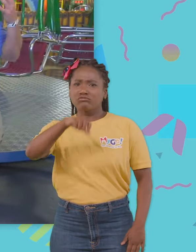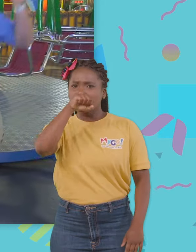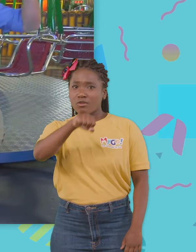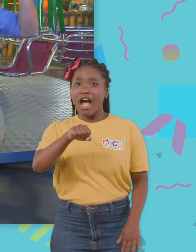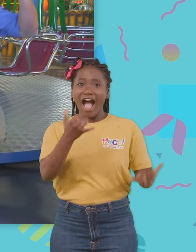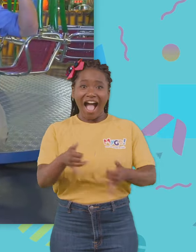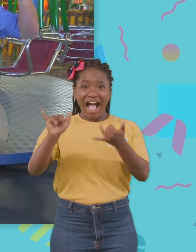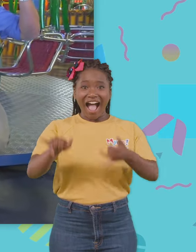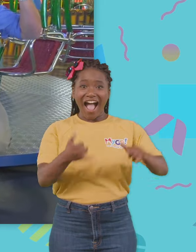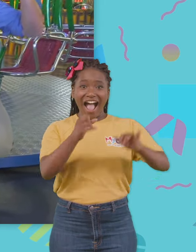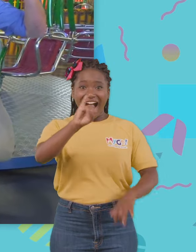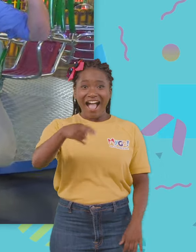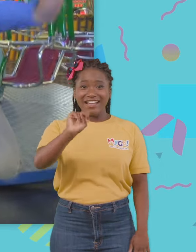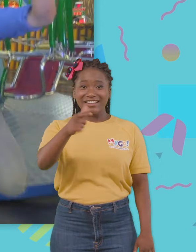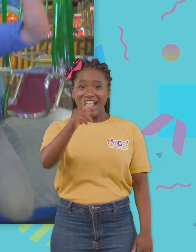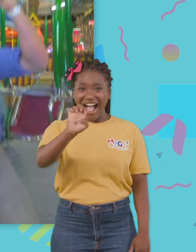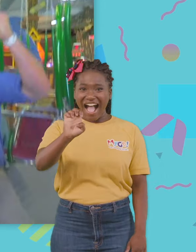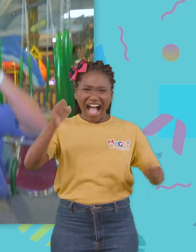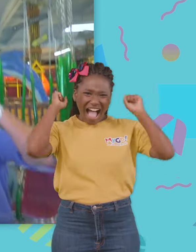We love Party Jungle!